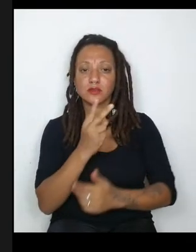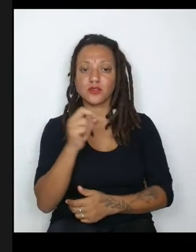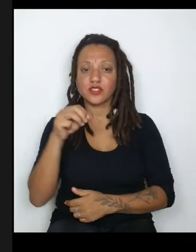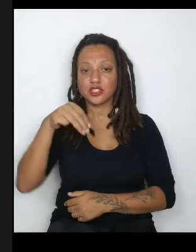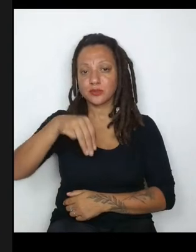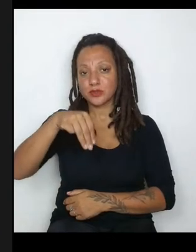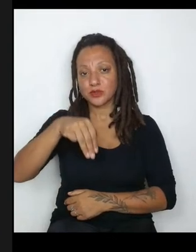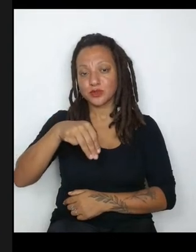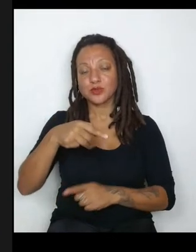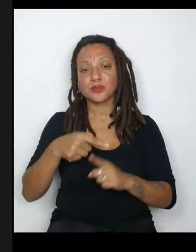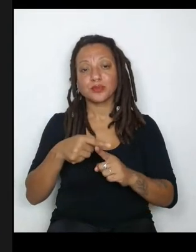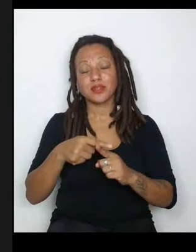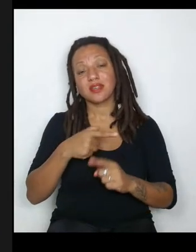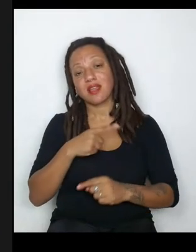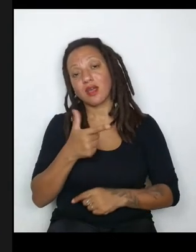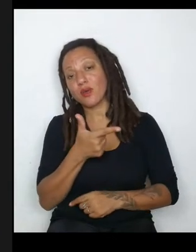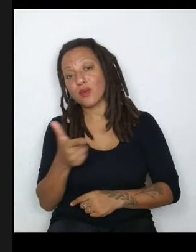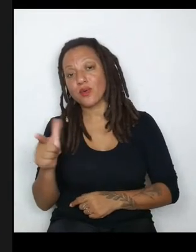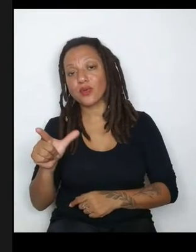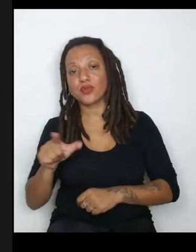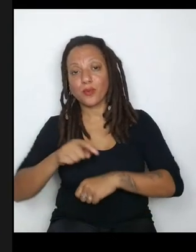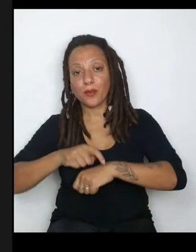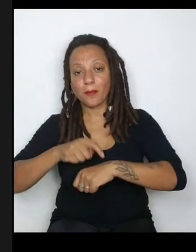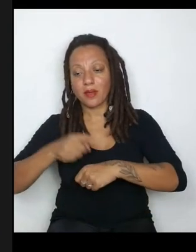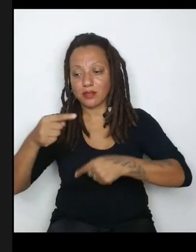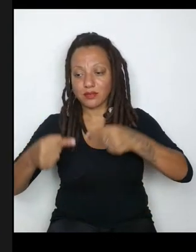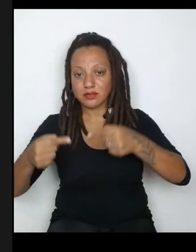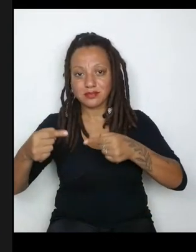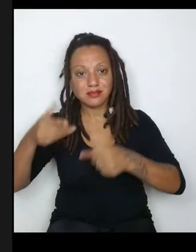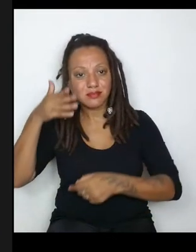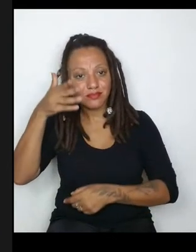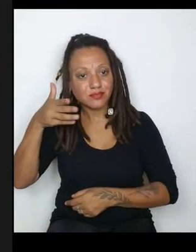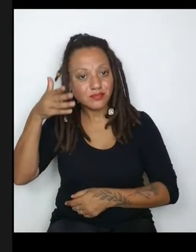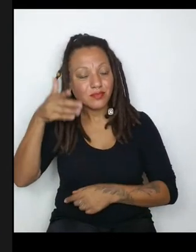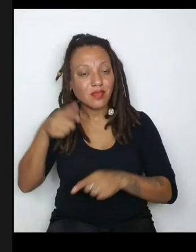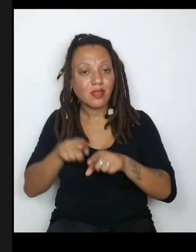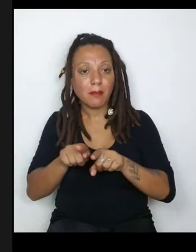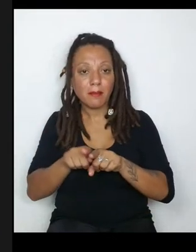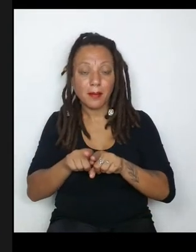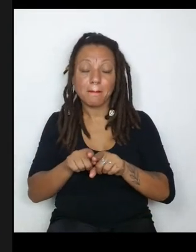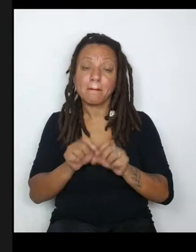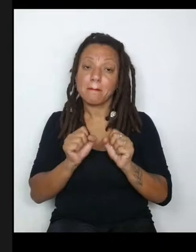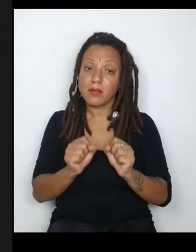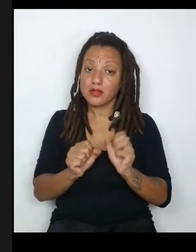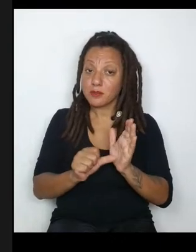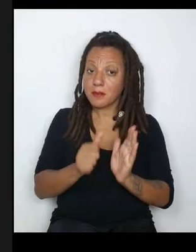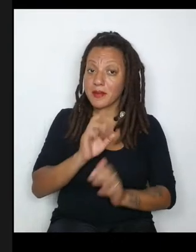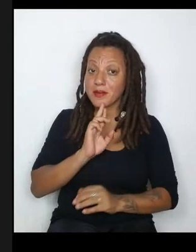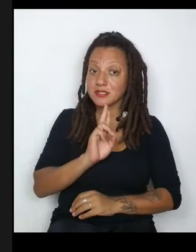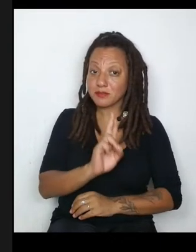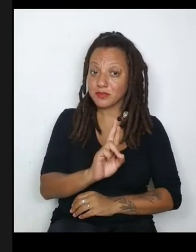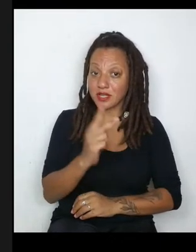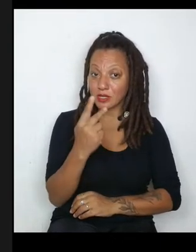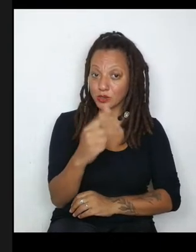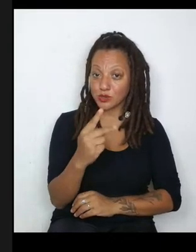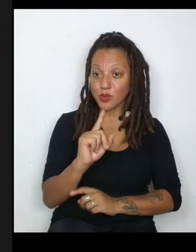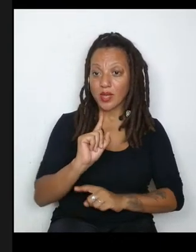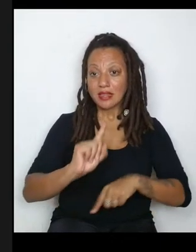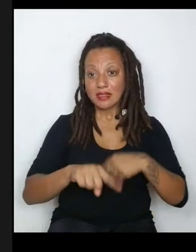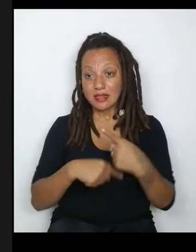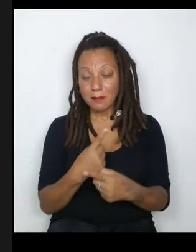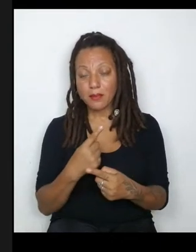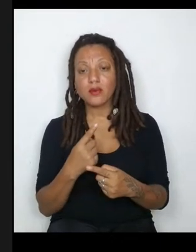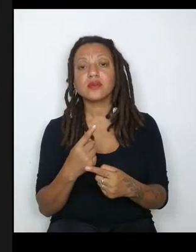that we have here so that we don't delay the next round table so stephen you can start and